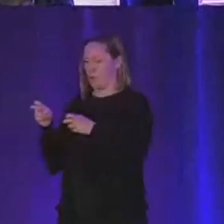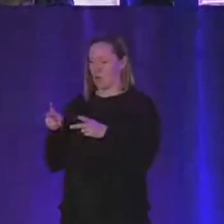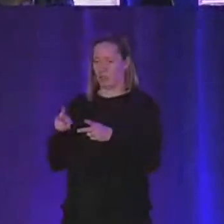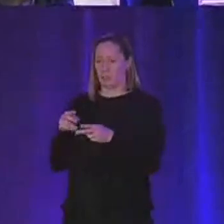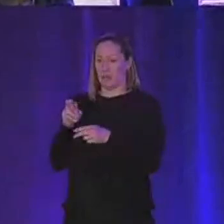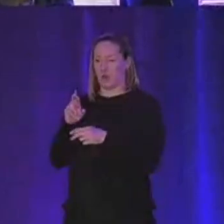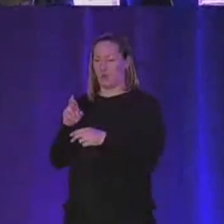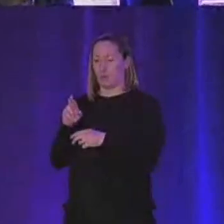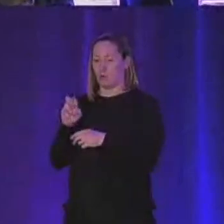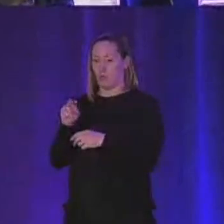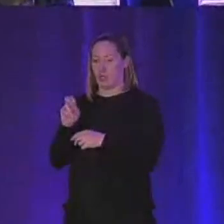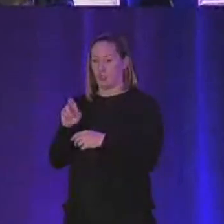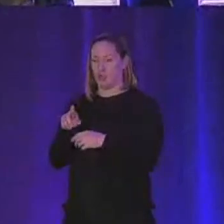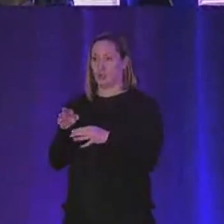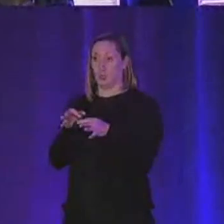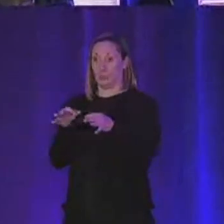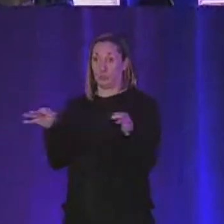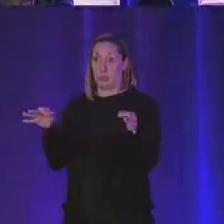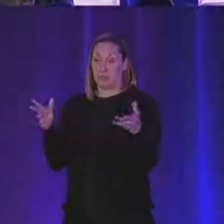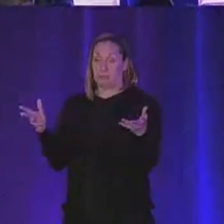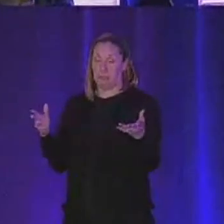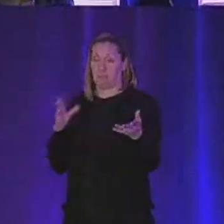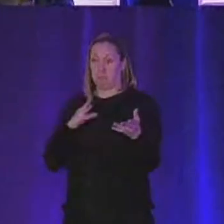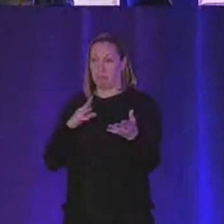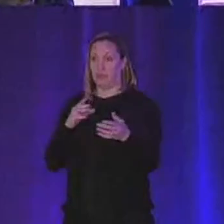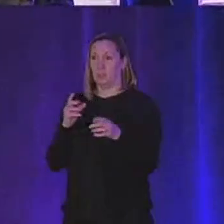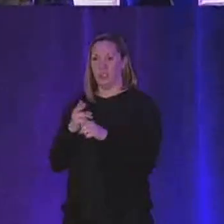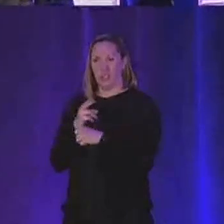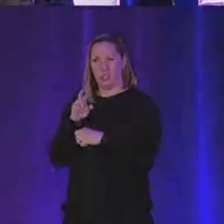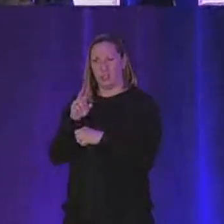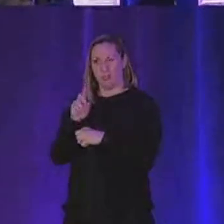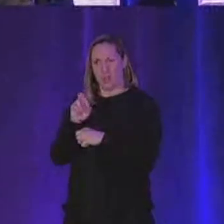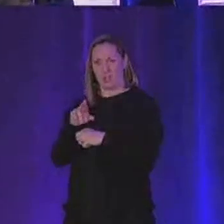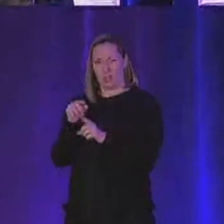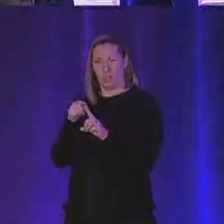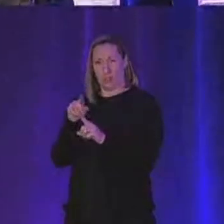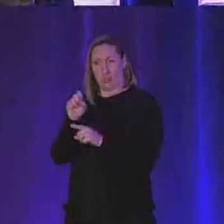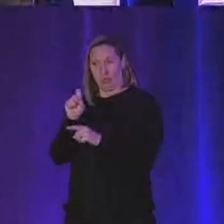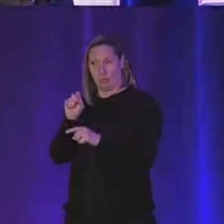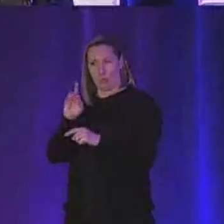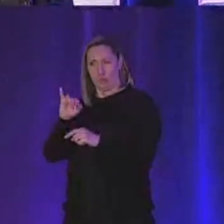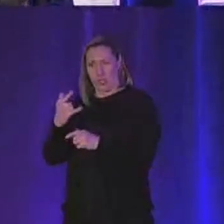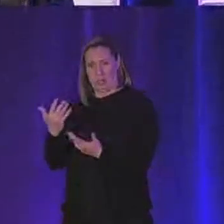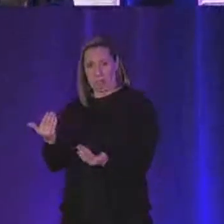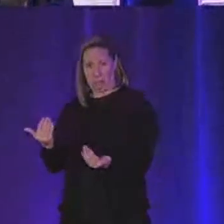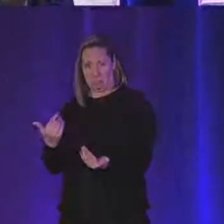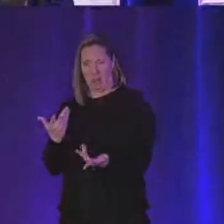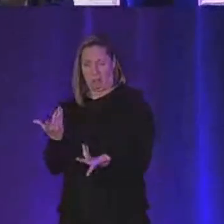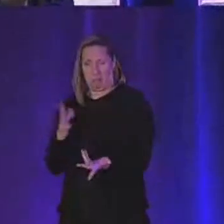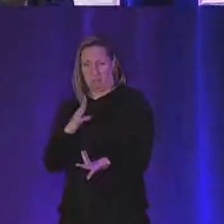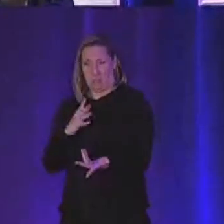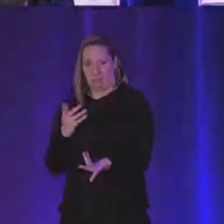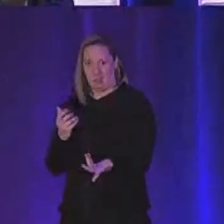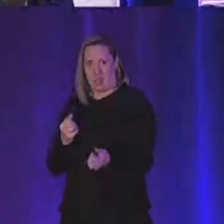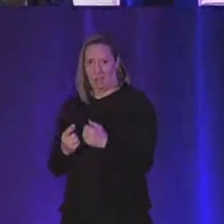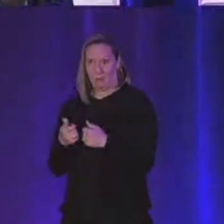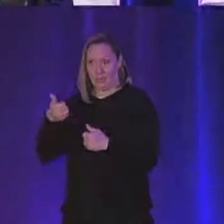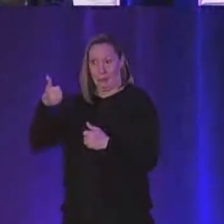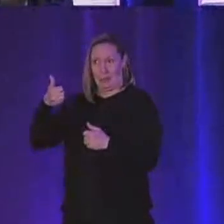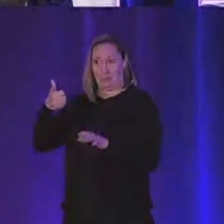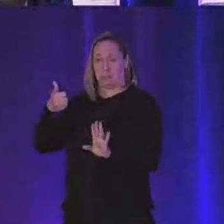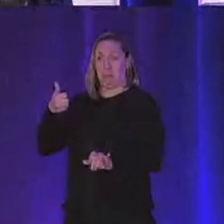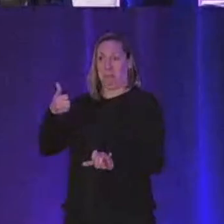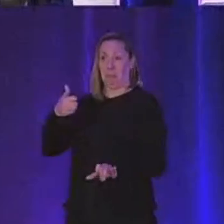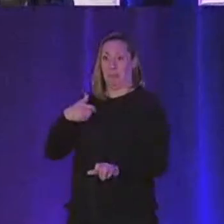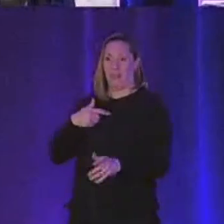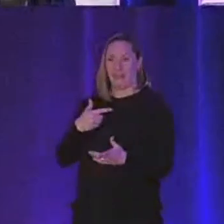to string? Okay. Should I use render to string? Can anyone tell me, should I not? I'll use it. Wow, everyone's giving me the thumbs up. Yo,